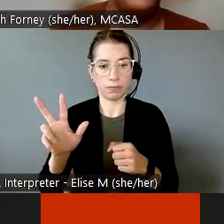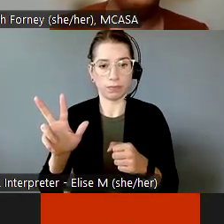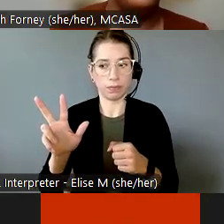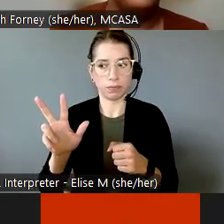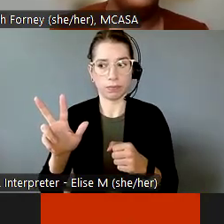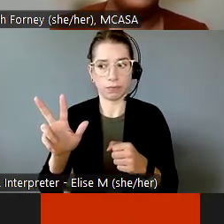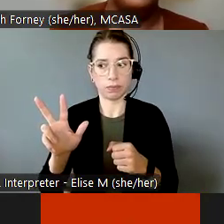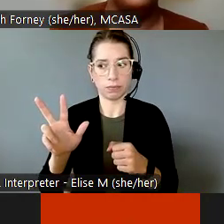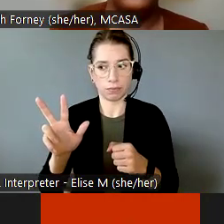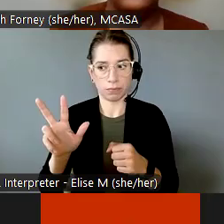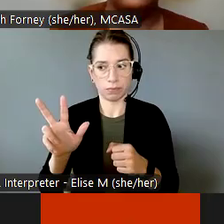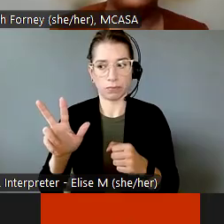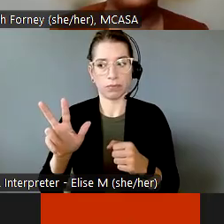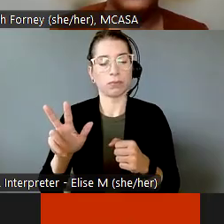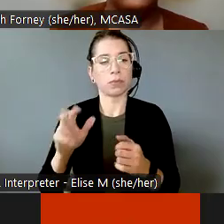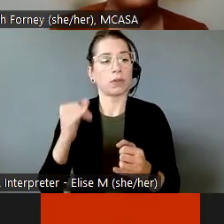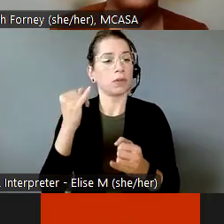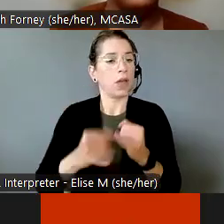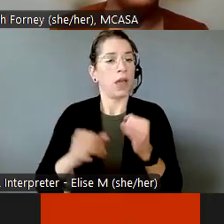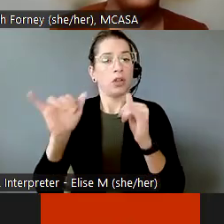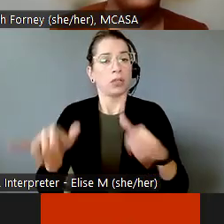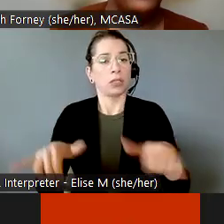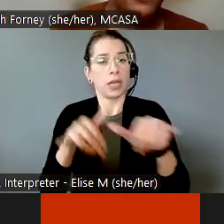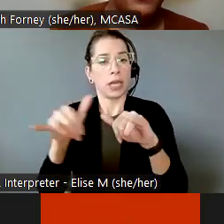and the final standards were issued by the DOJ in